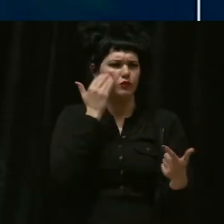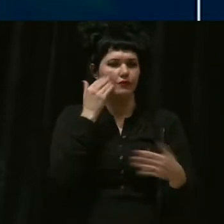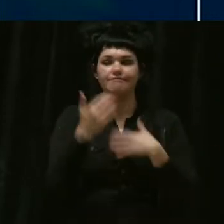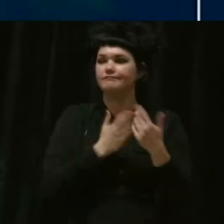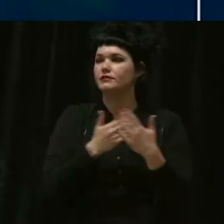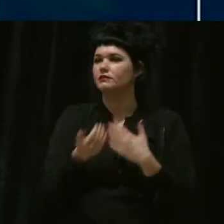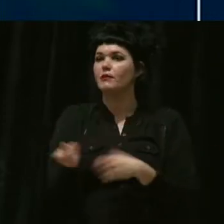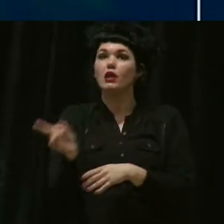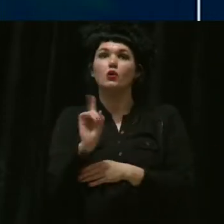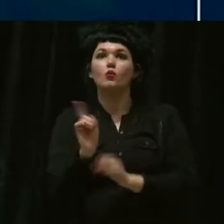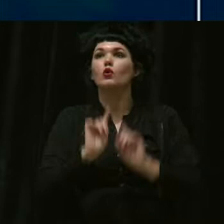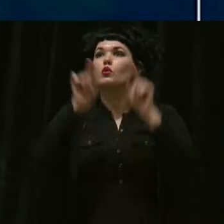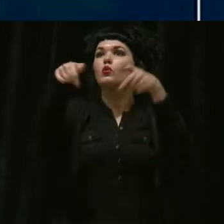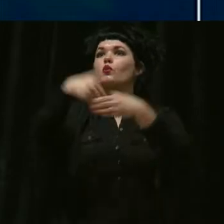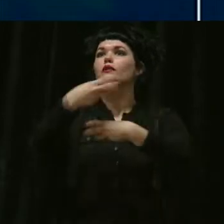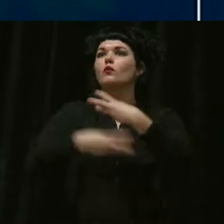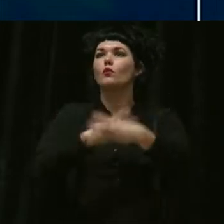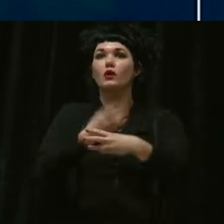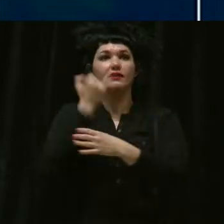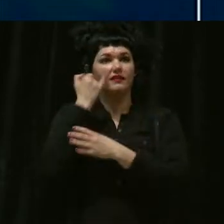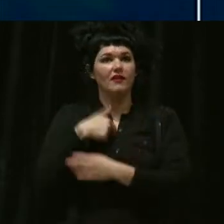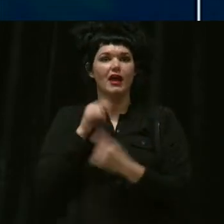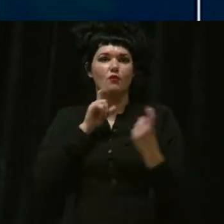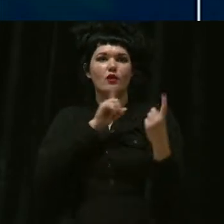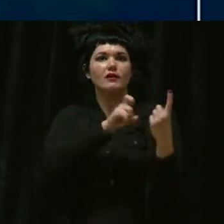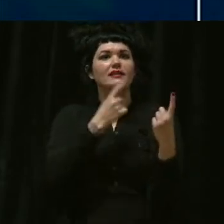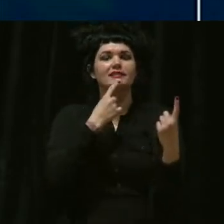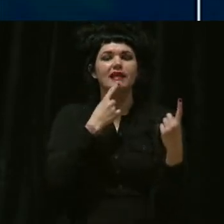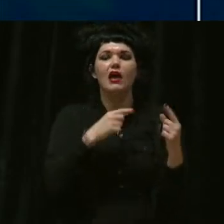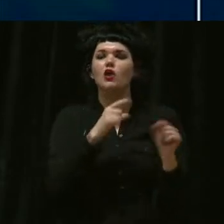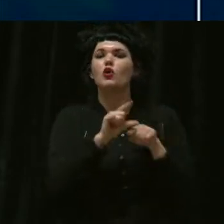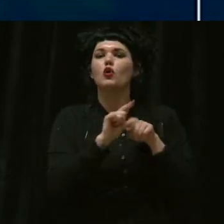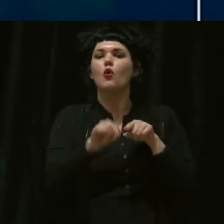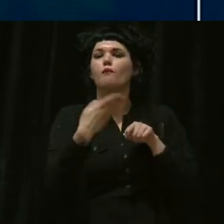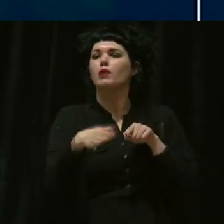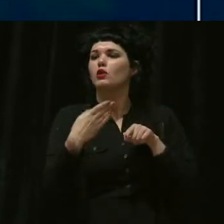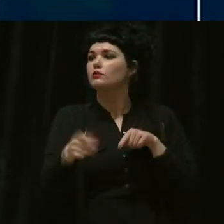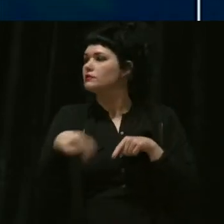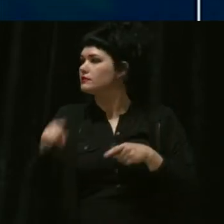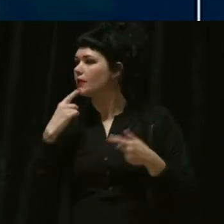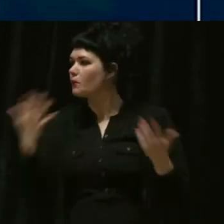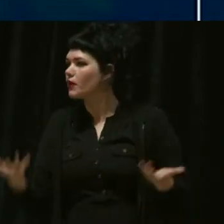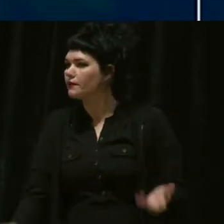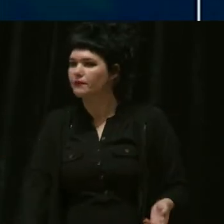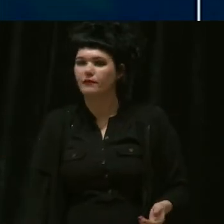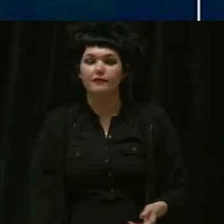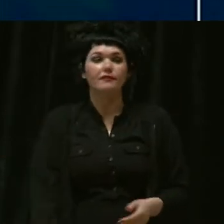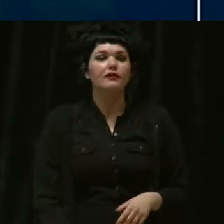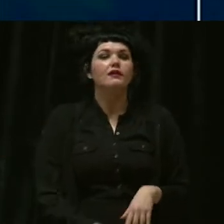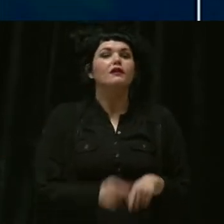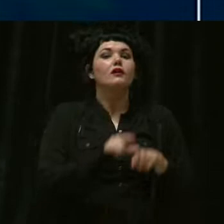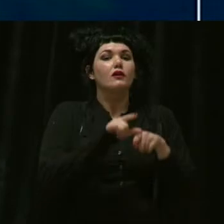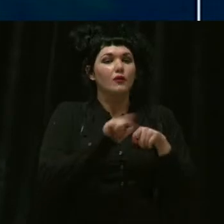where you are in the world, if I walk up to you and say, go blue, what is the response?